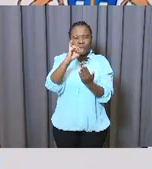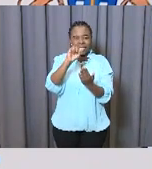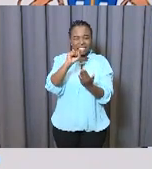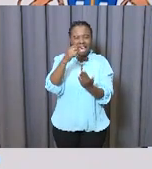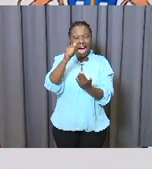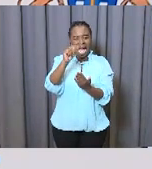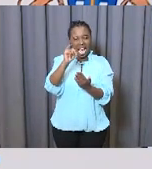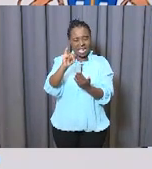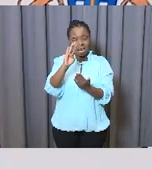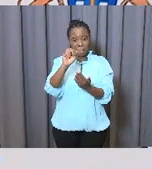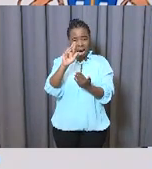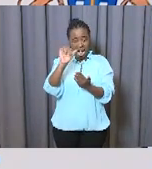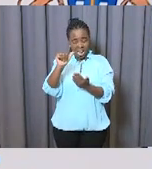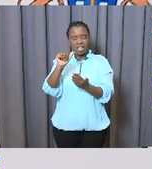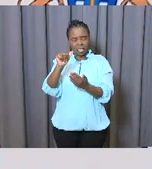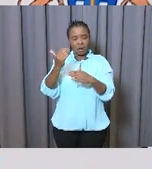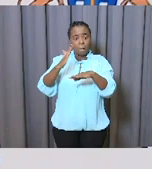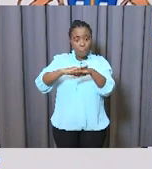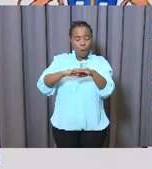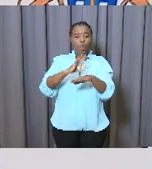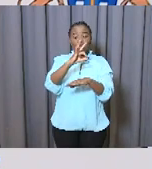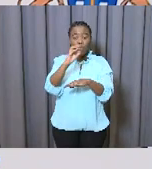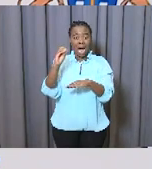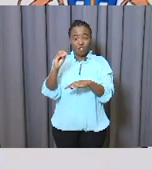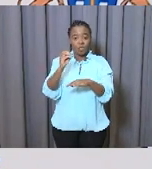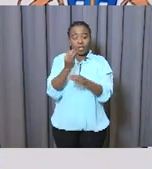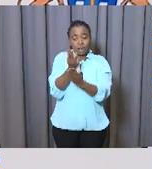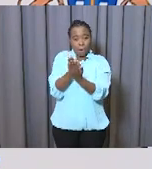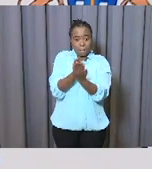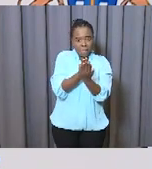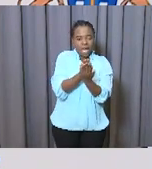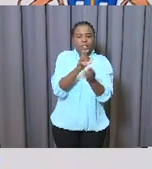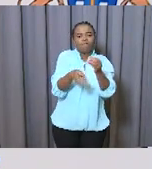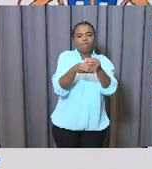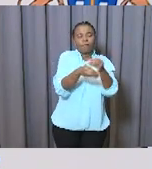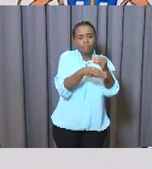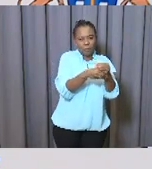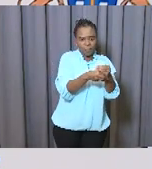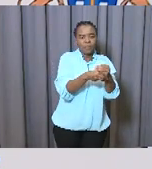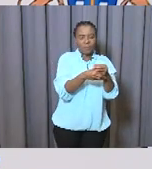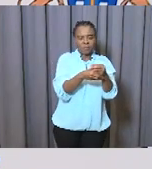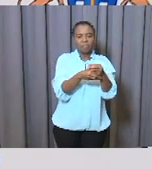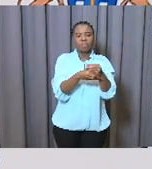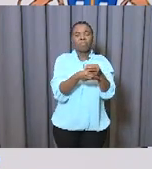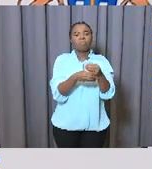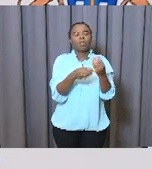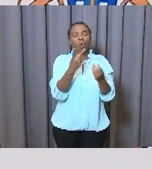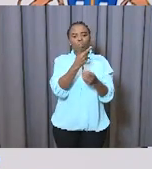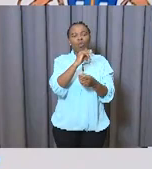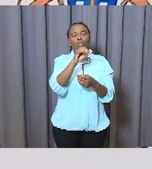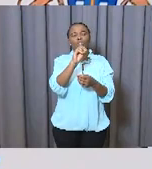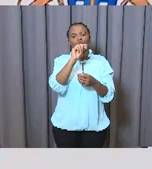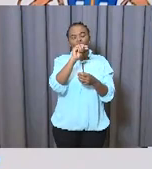We are adding additional beds there, additional 300 beds. That's why we are adding additional beds in the George